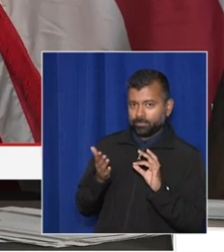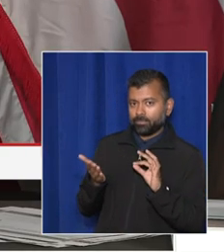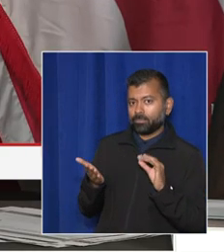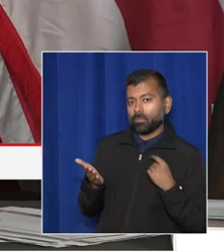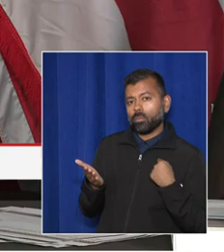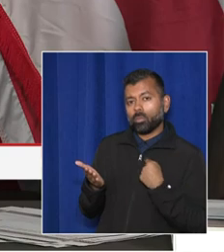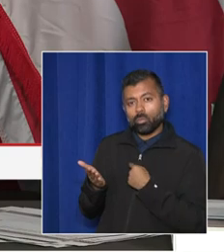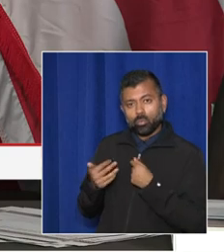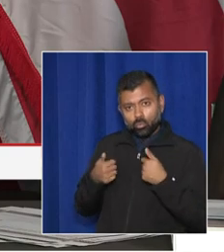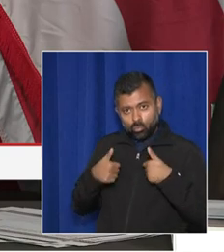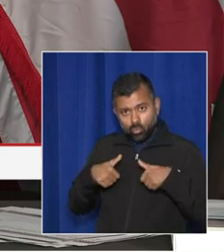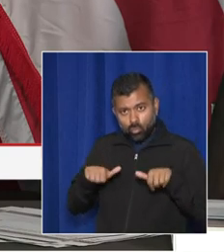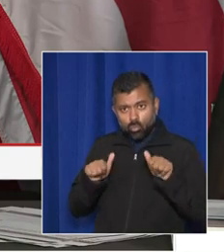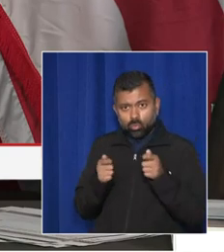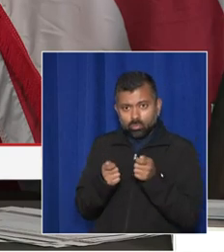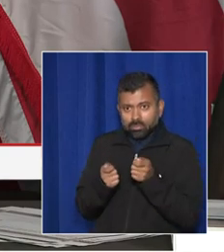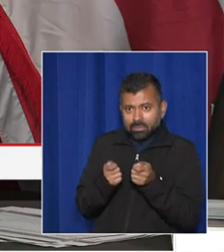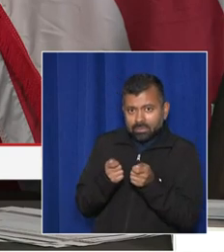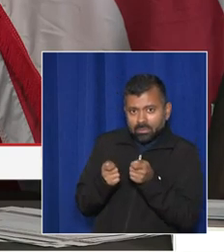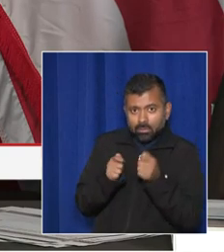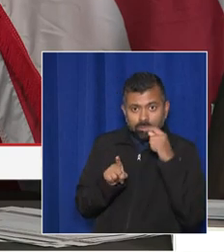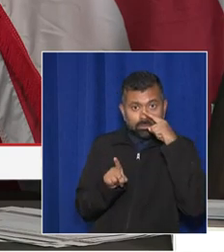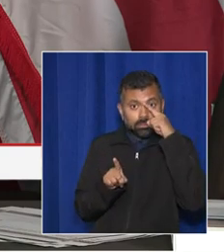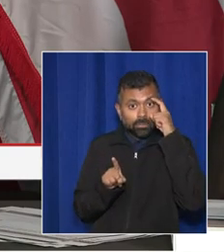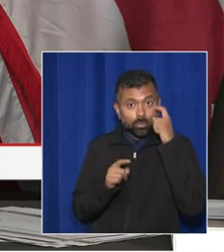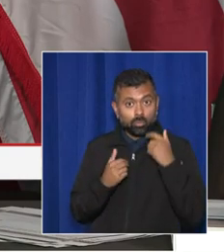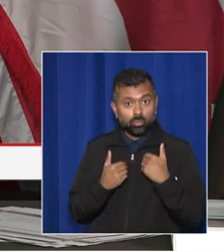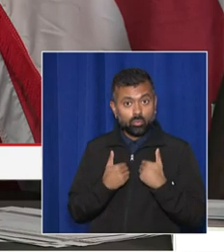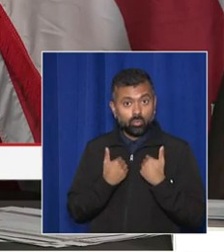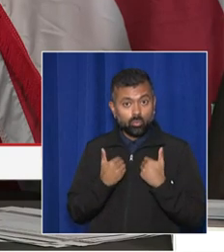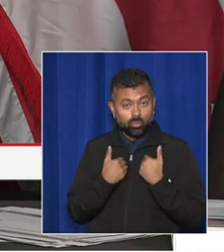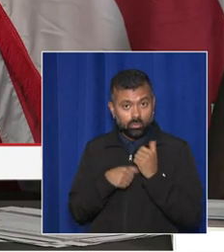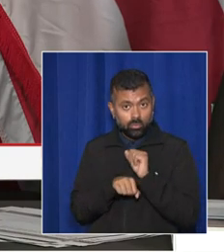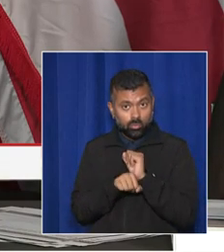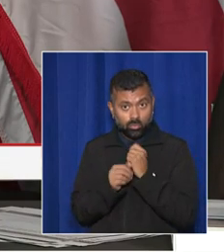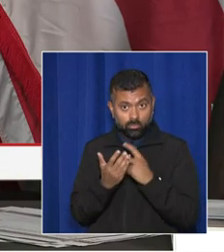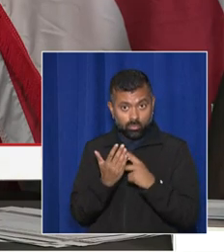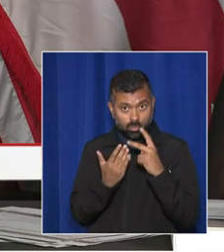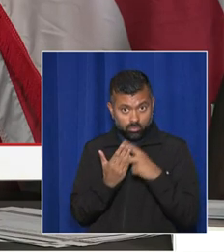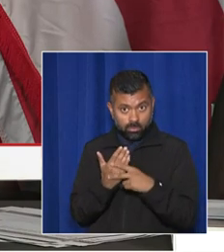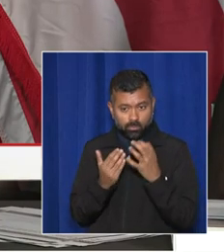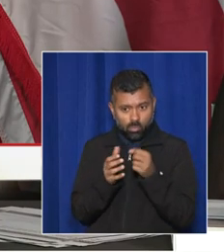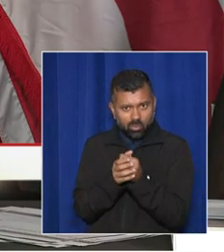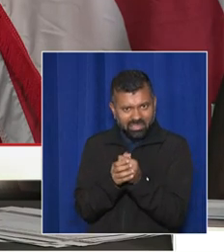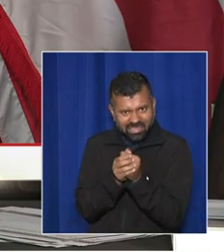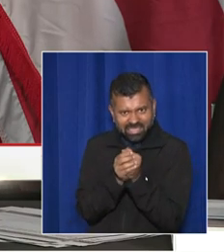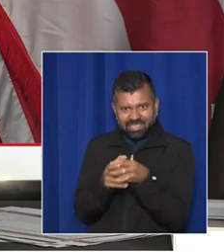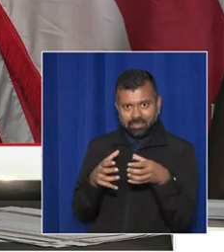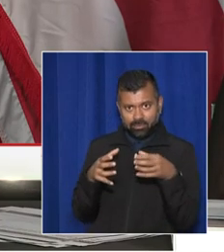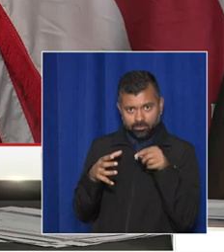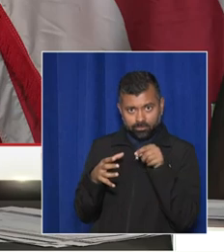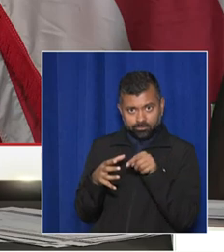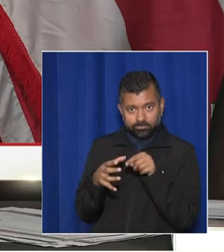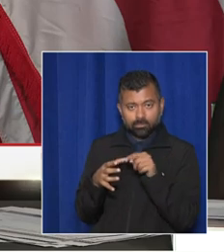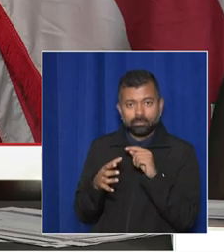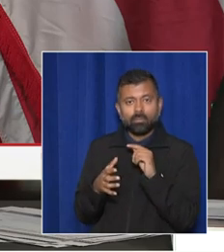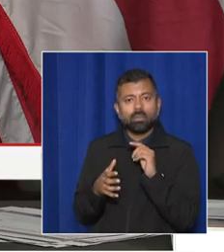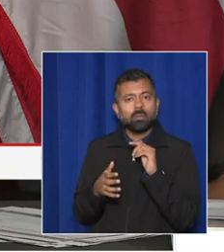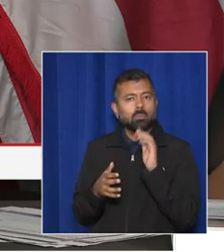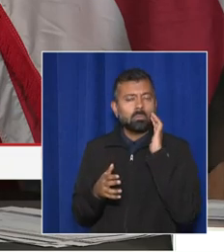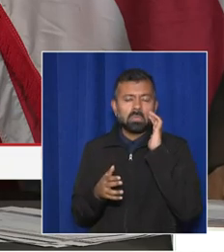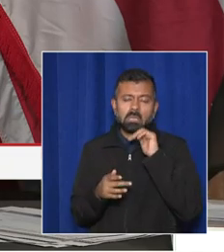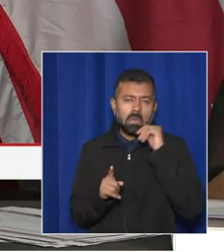will not stop. We will not pause due to what's happening with the federal government. But we are also